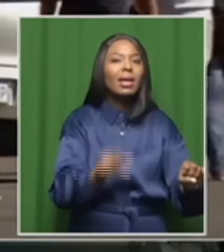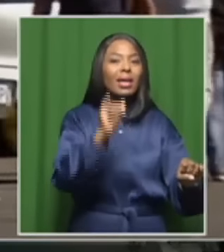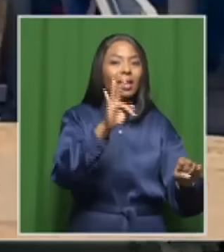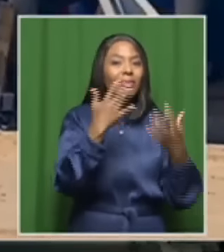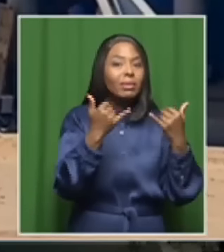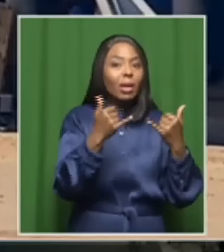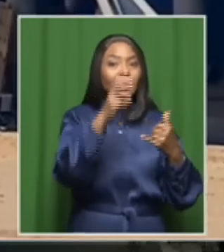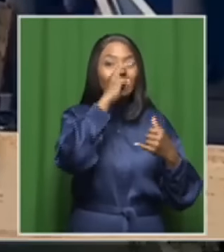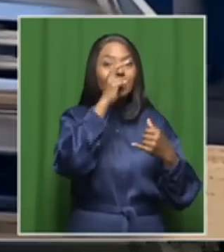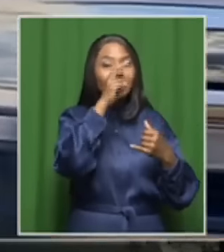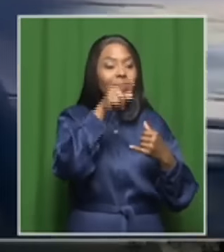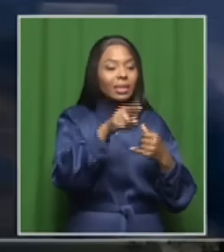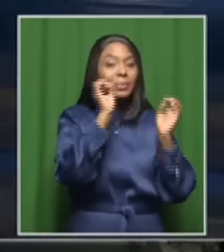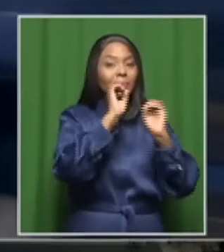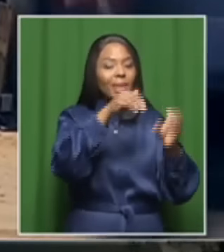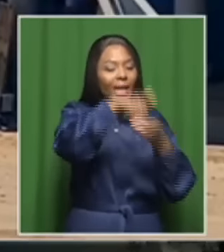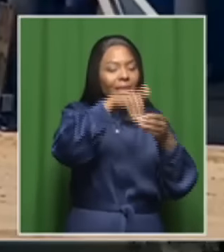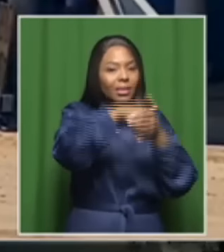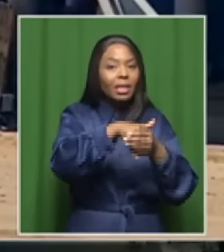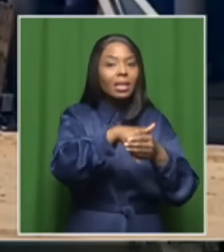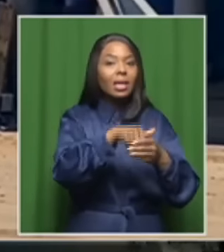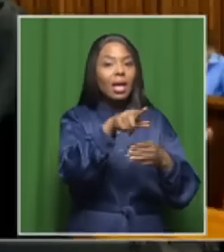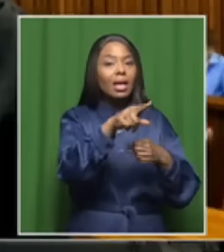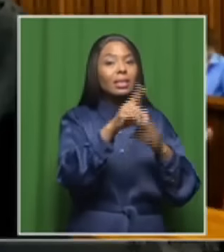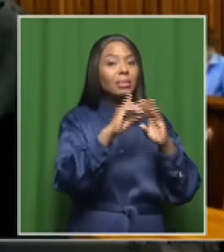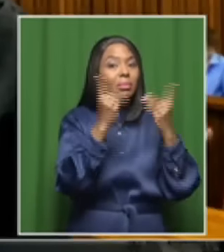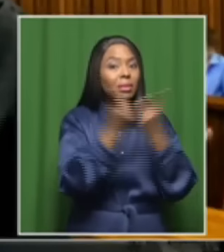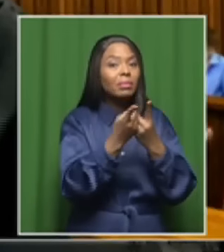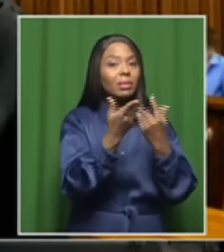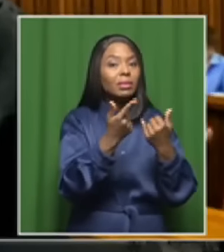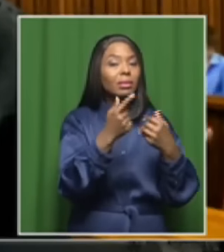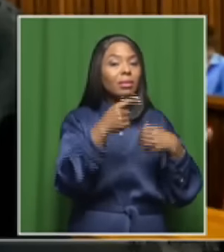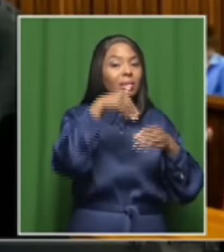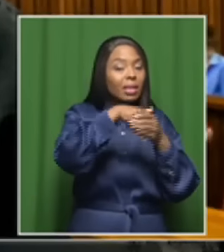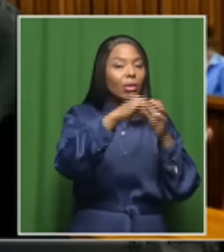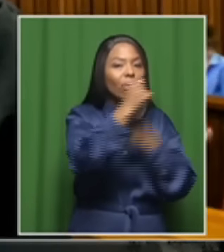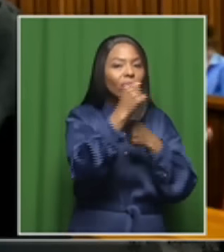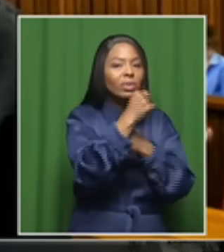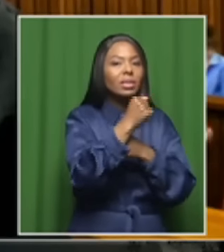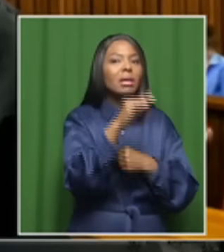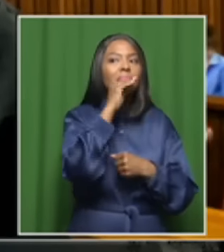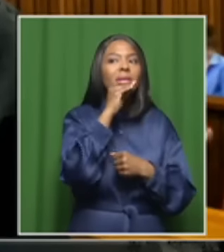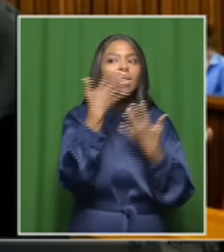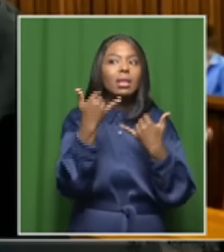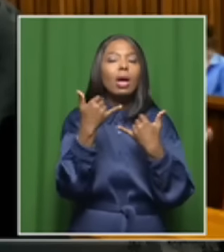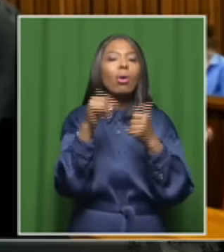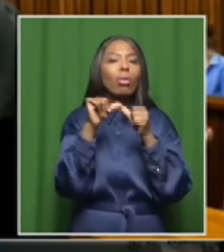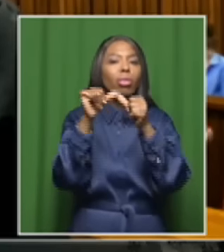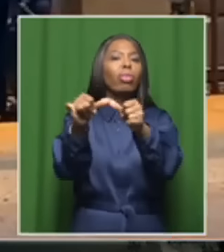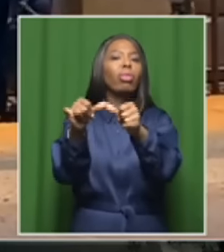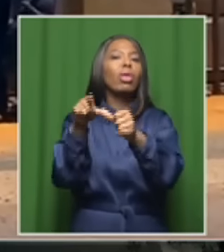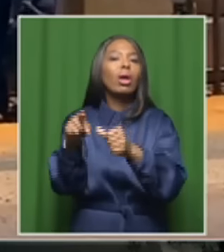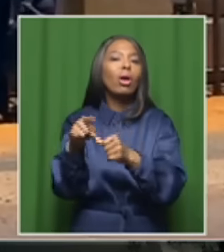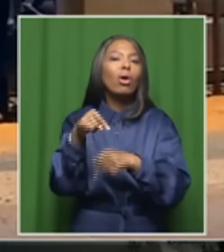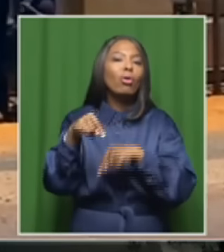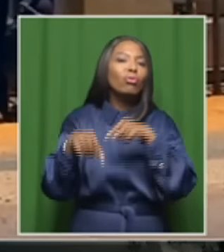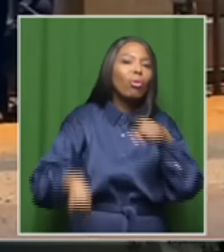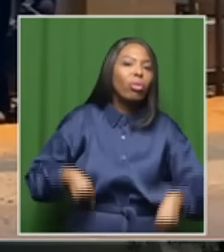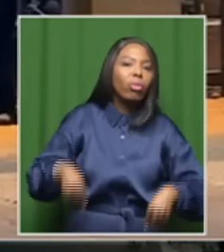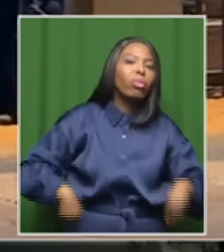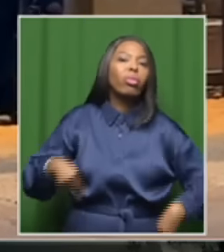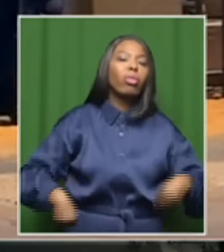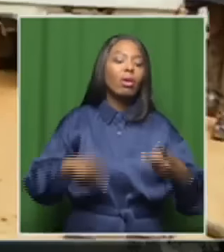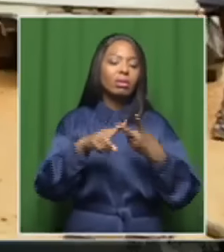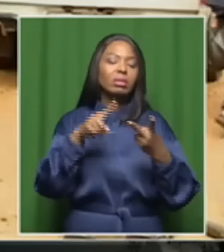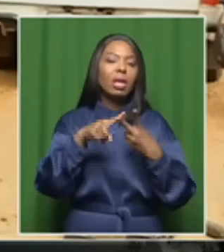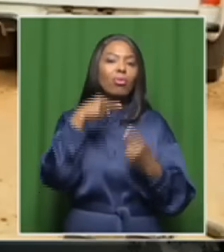are not strengthened and are not robust enough, we will continue to have the fraud on the one side and